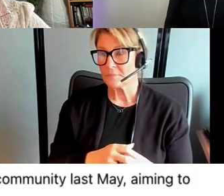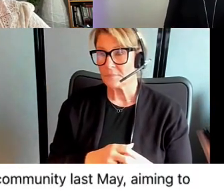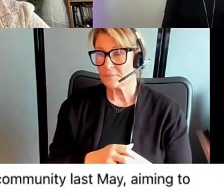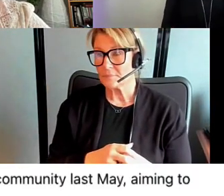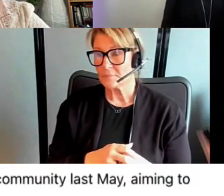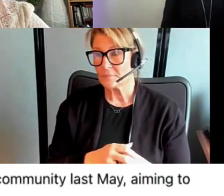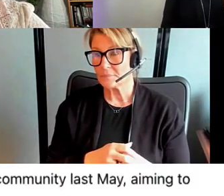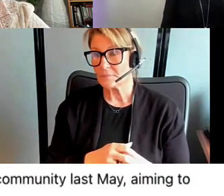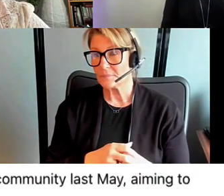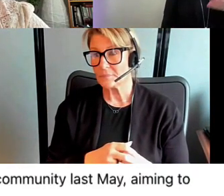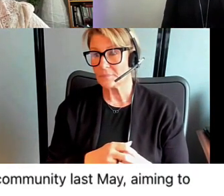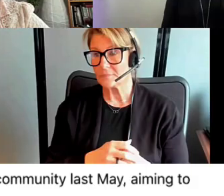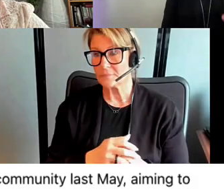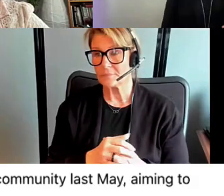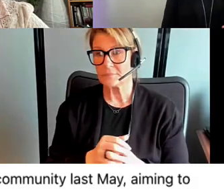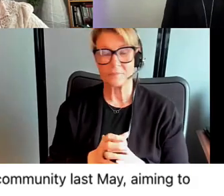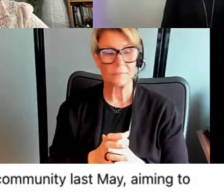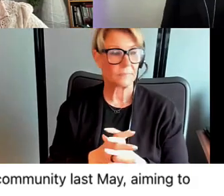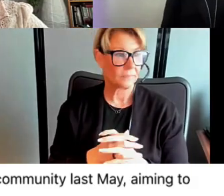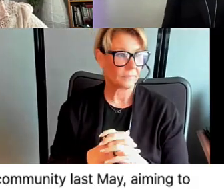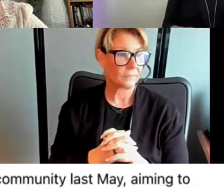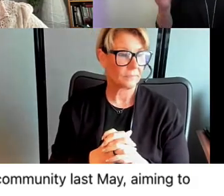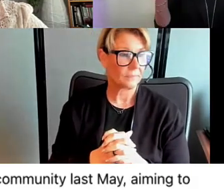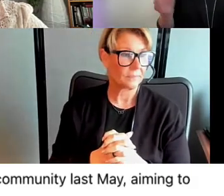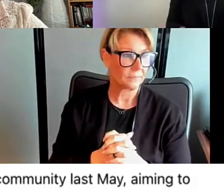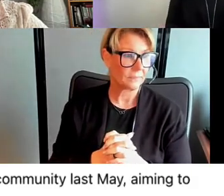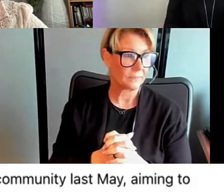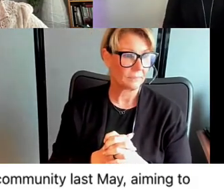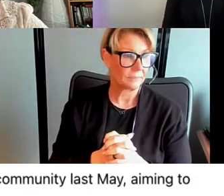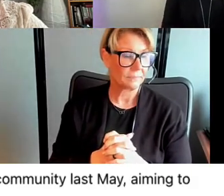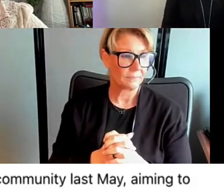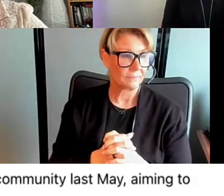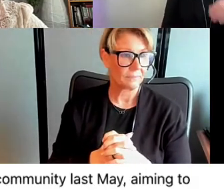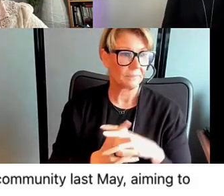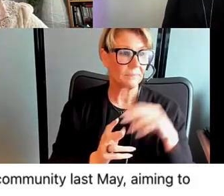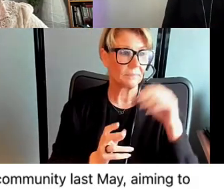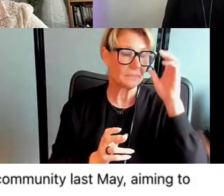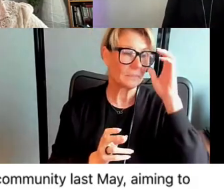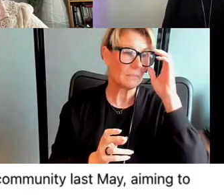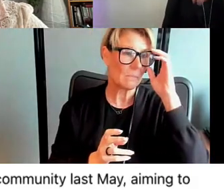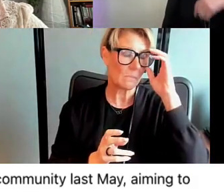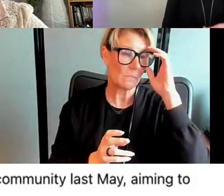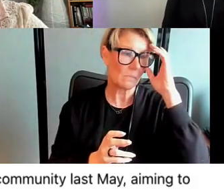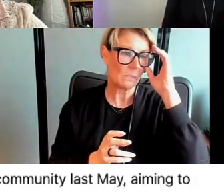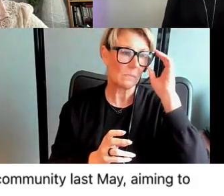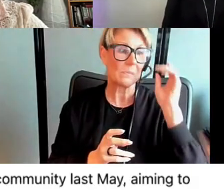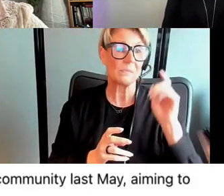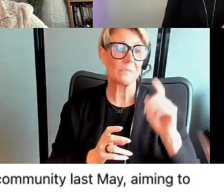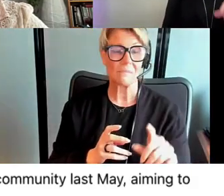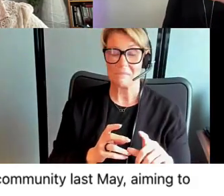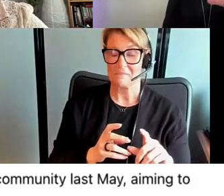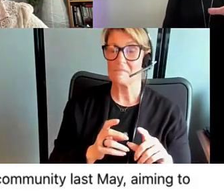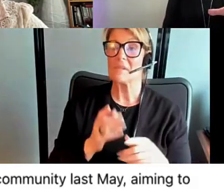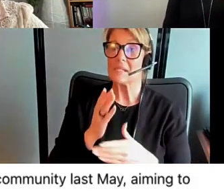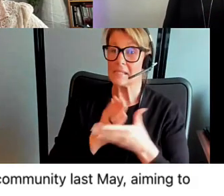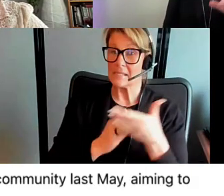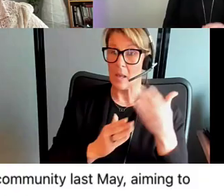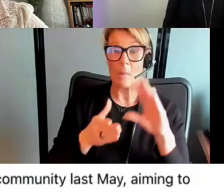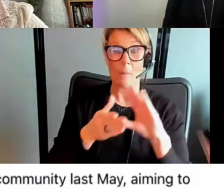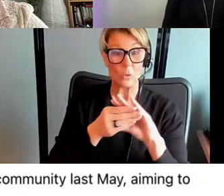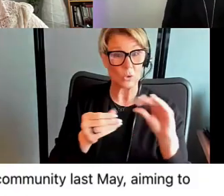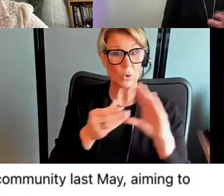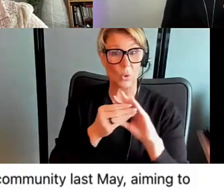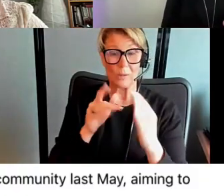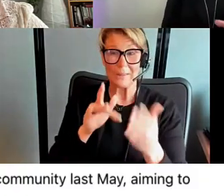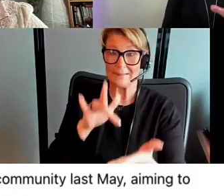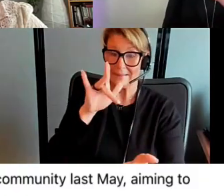story here. Again, 6,000 now doesn't seem a lot when you're getting over 20,000 hits and other stories. But again, this